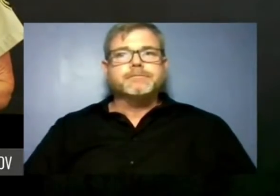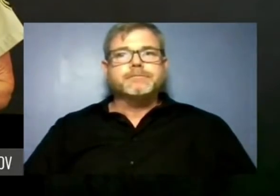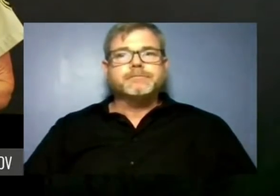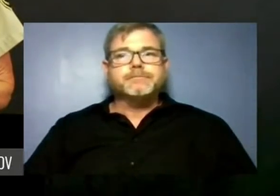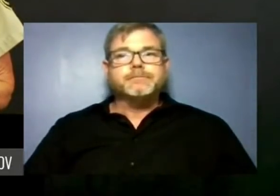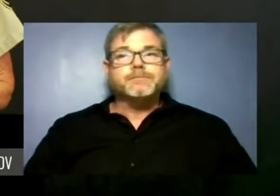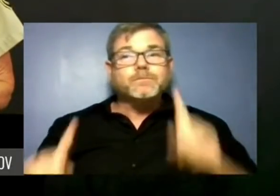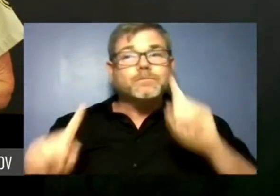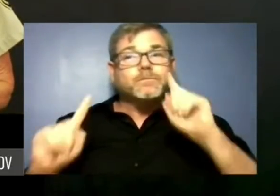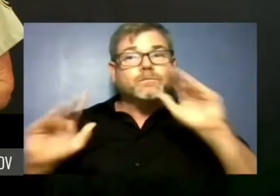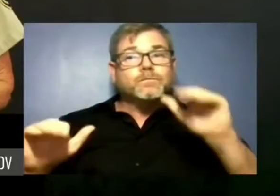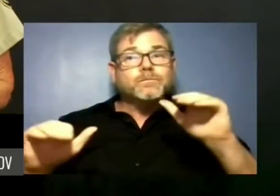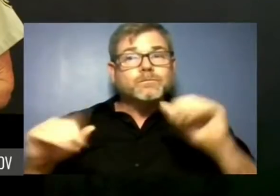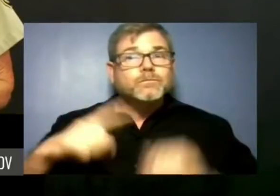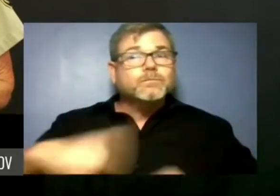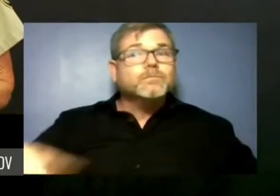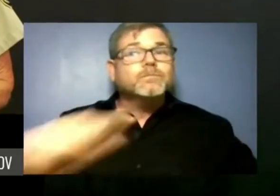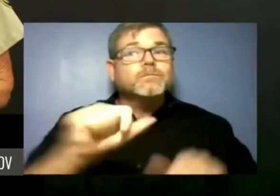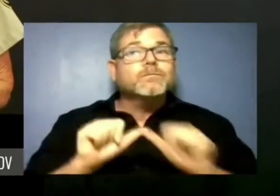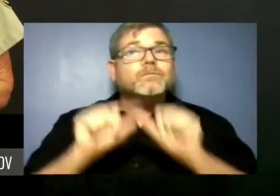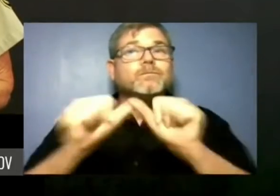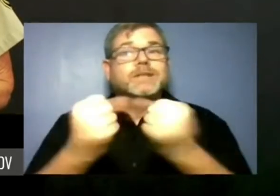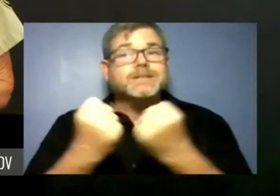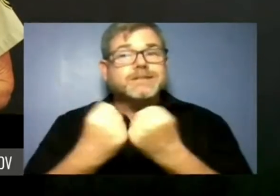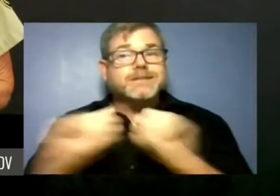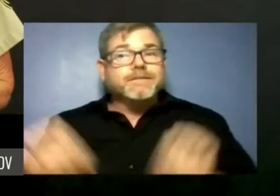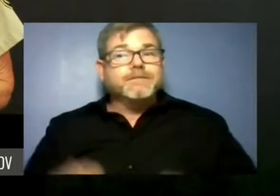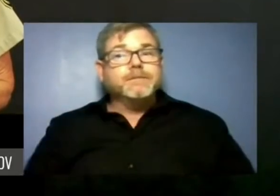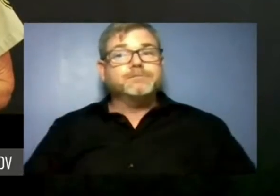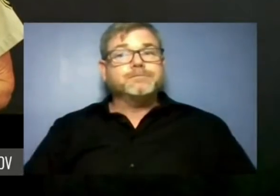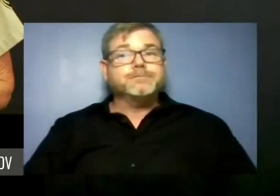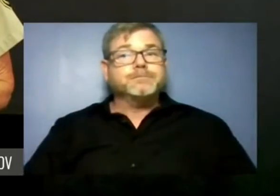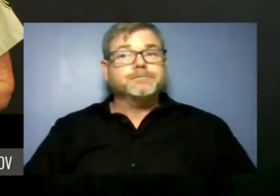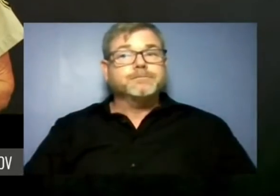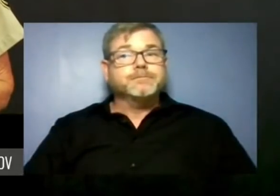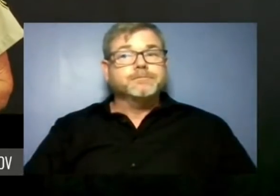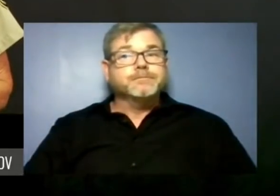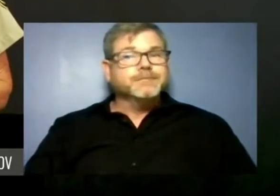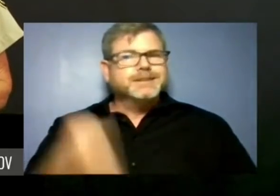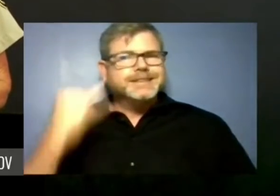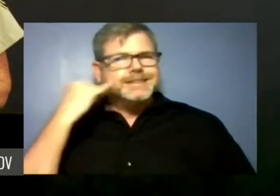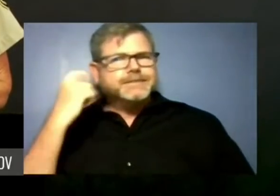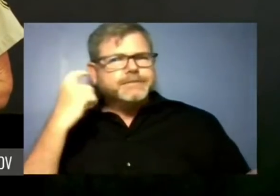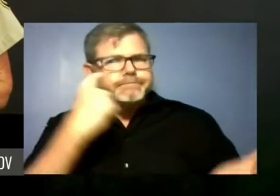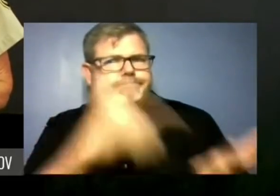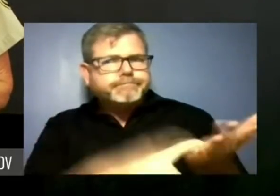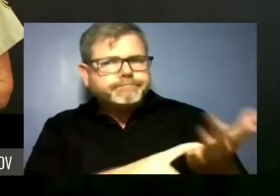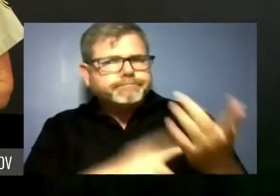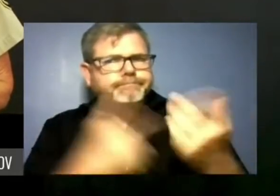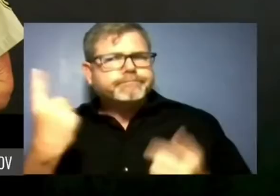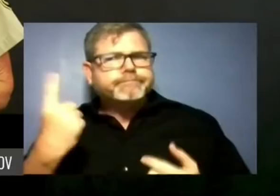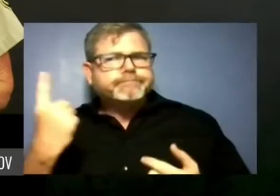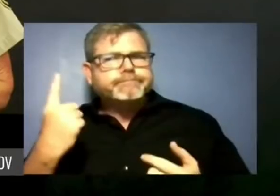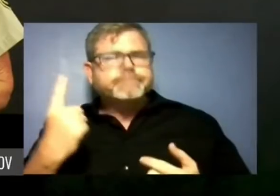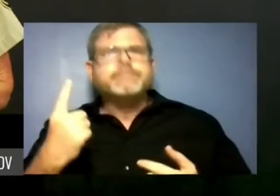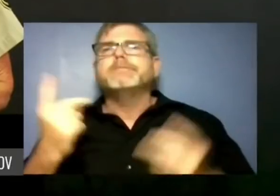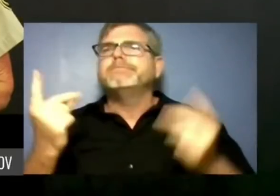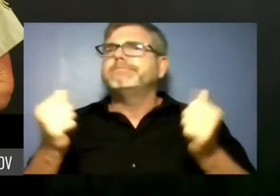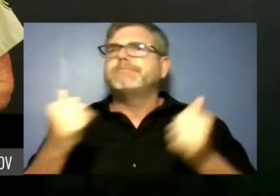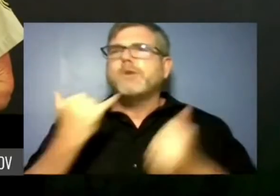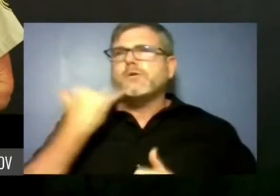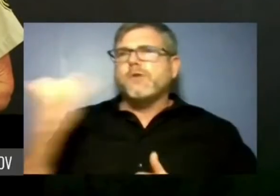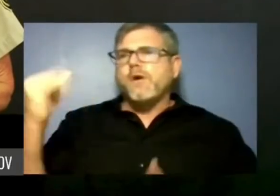you have any questions on anything, either call the fire shops in Quincy or in Susanville, or you can